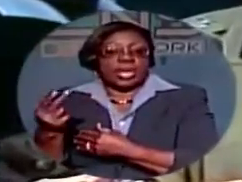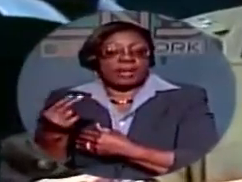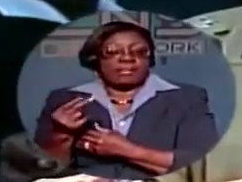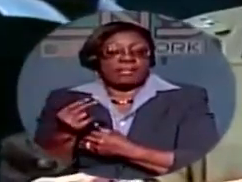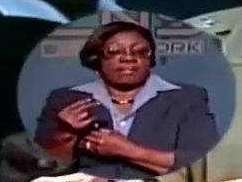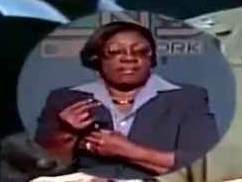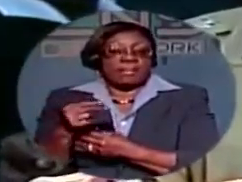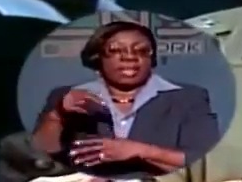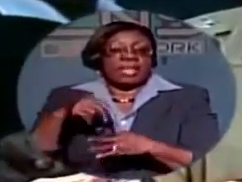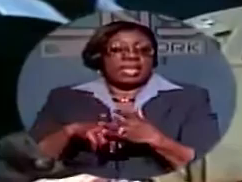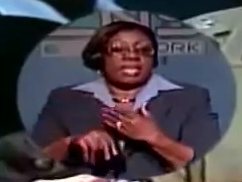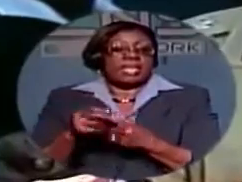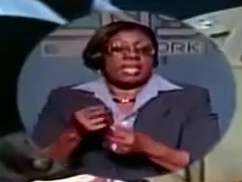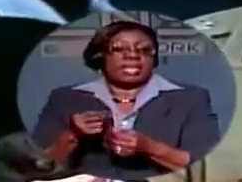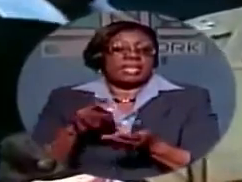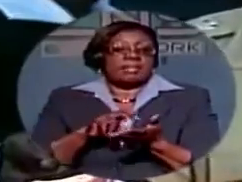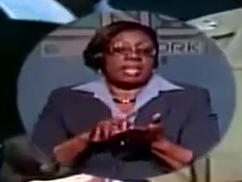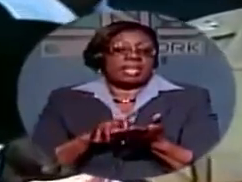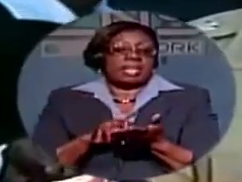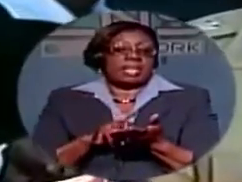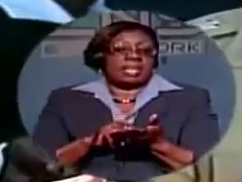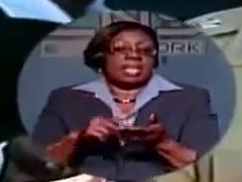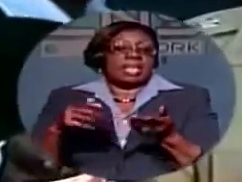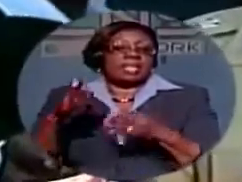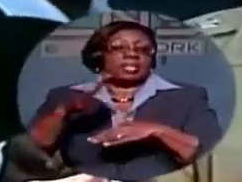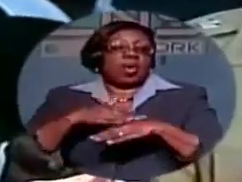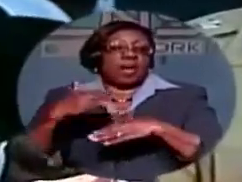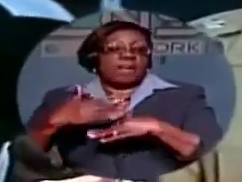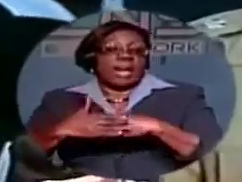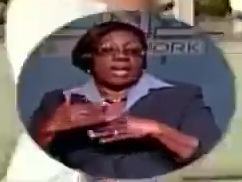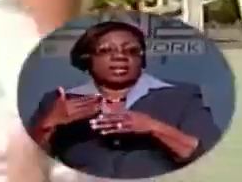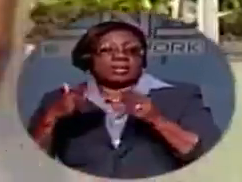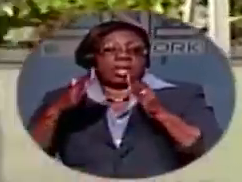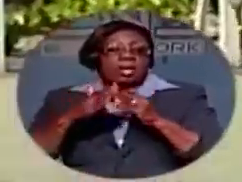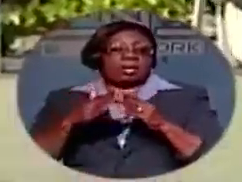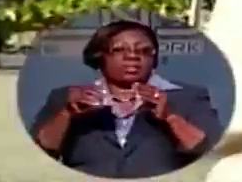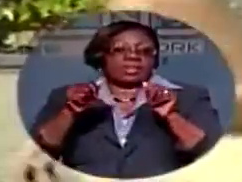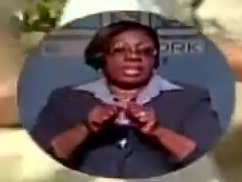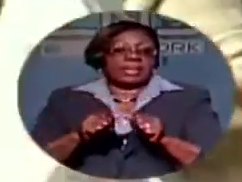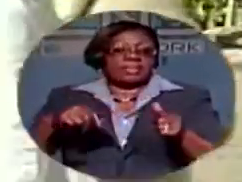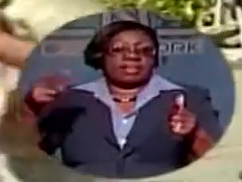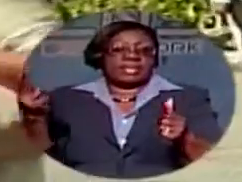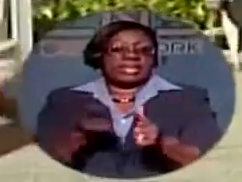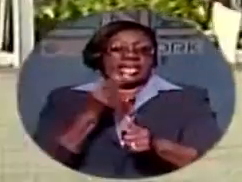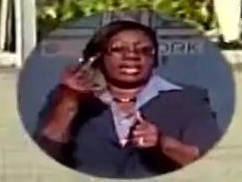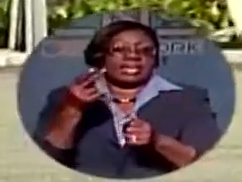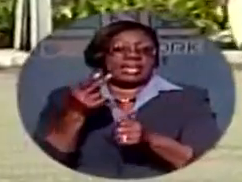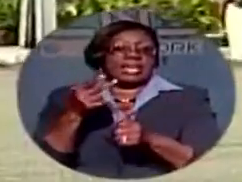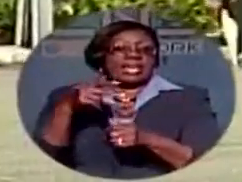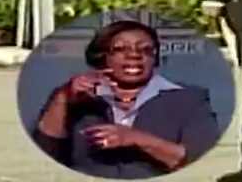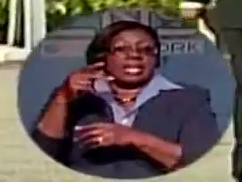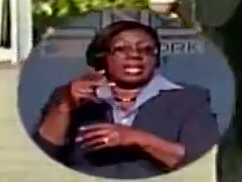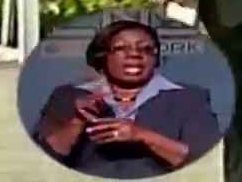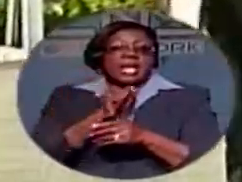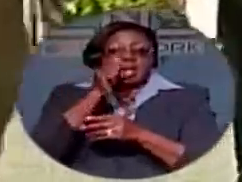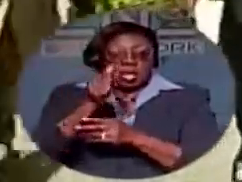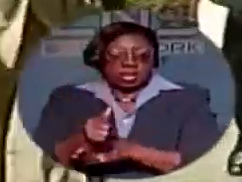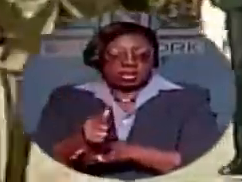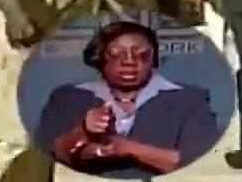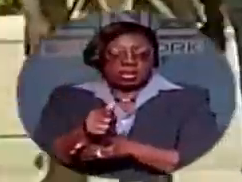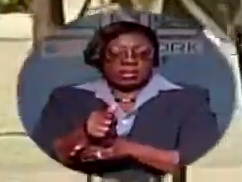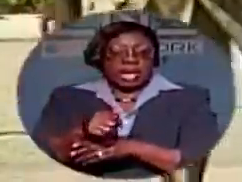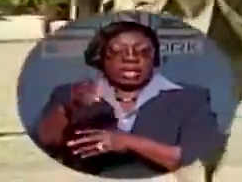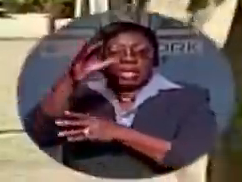2012. In an unusual twist, the media was called back to the House of Assembly hours later for a second proclamation by the Provost Marshal Commissioner of